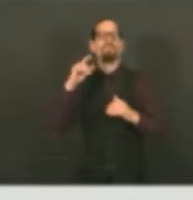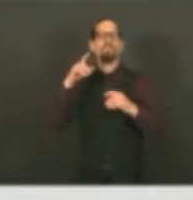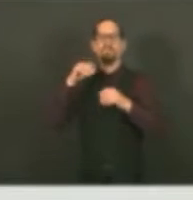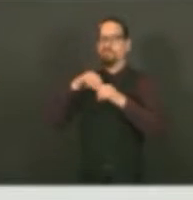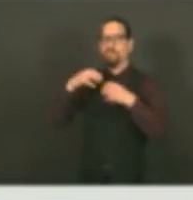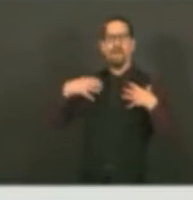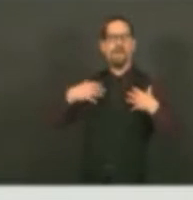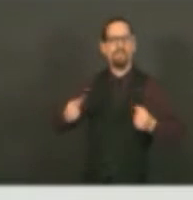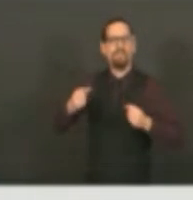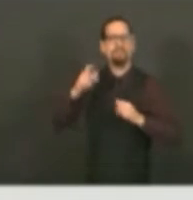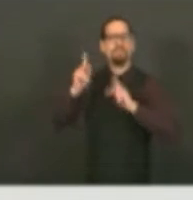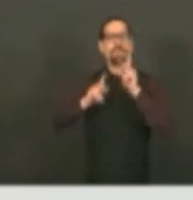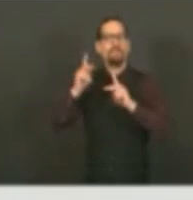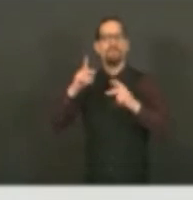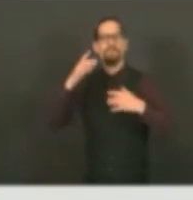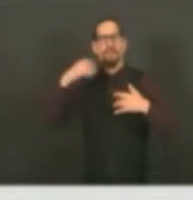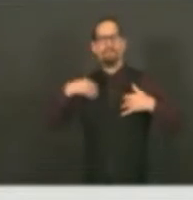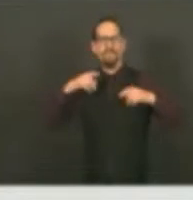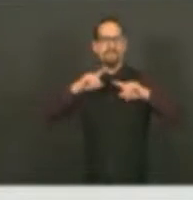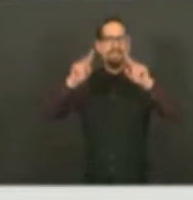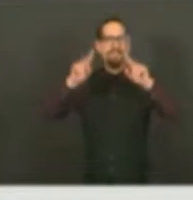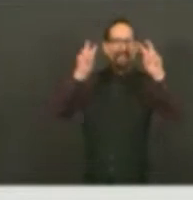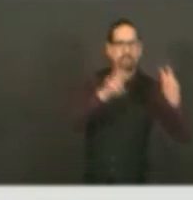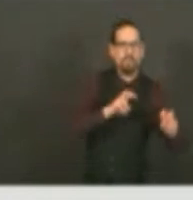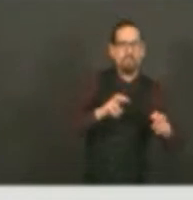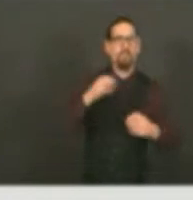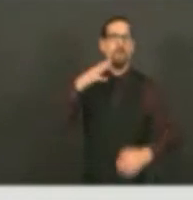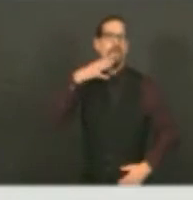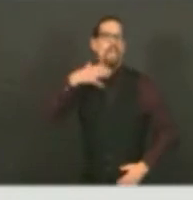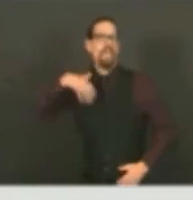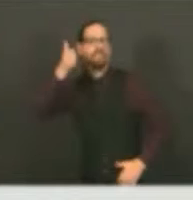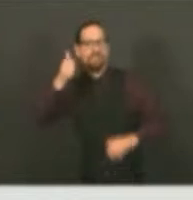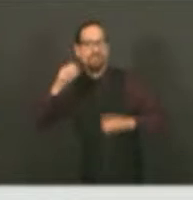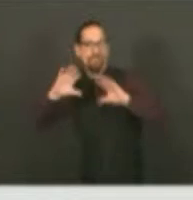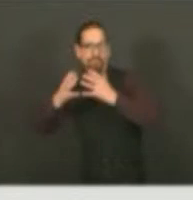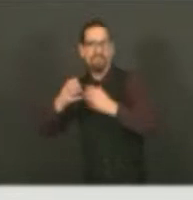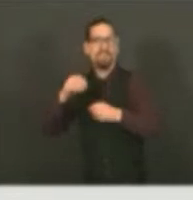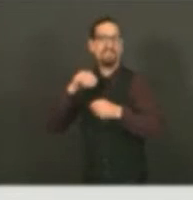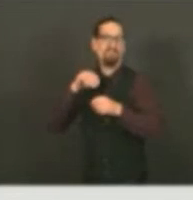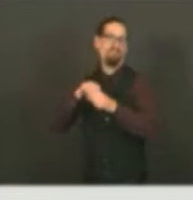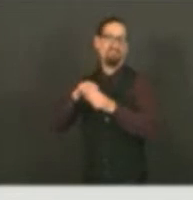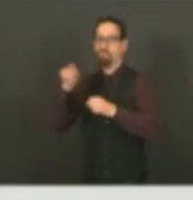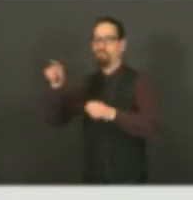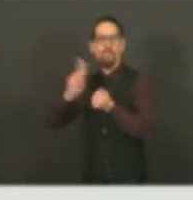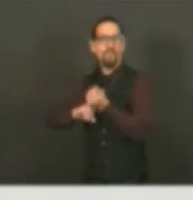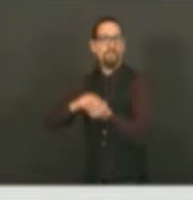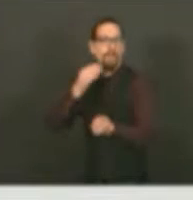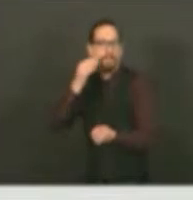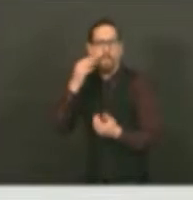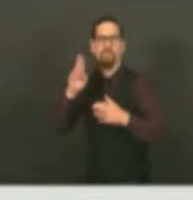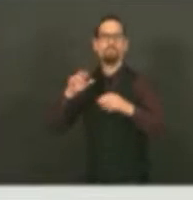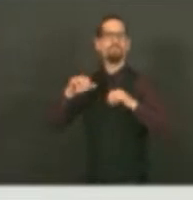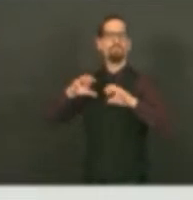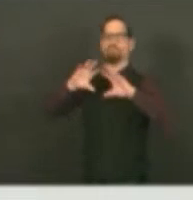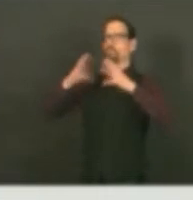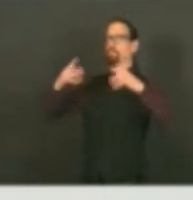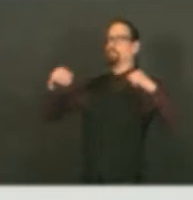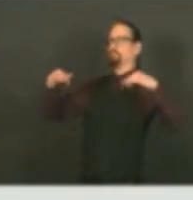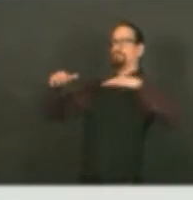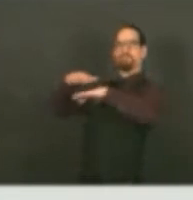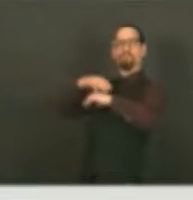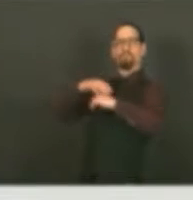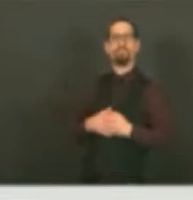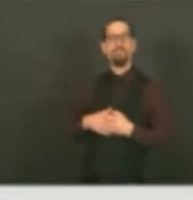older adults in other congregate care or more crowded settings. Phase 2 is going to include all older adults not yet vaccinated, K through